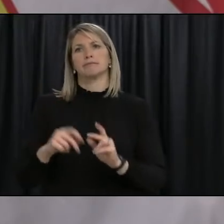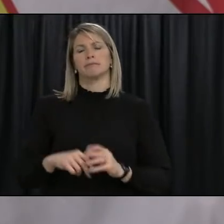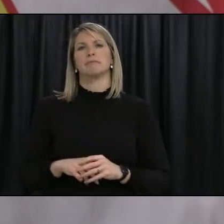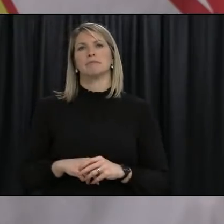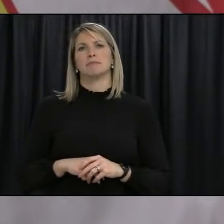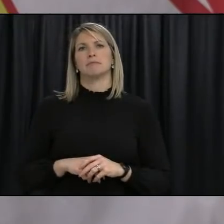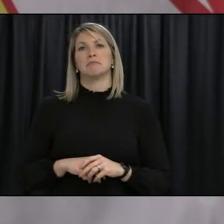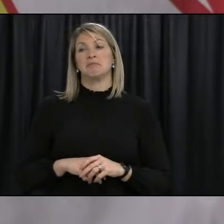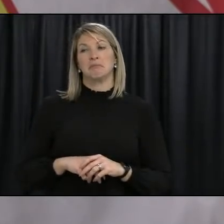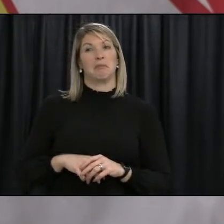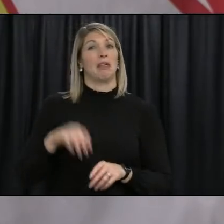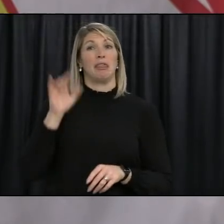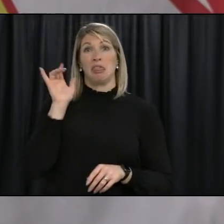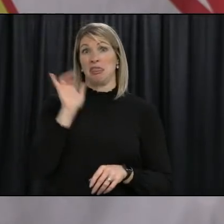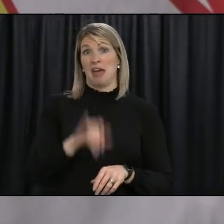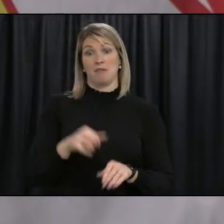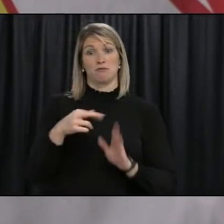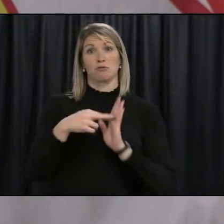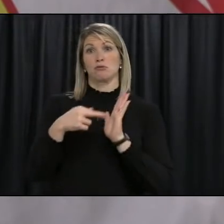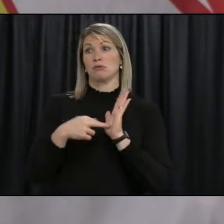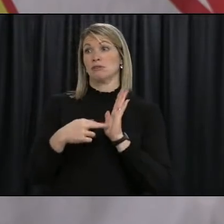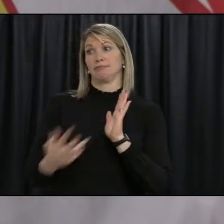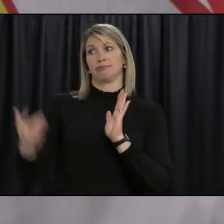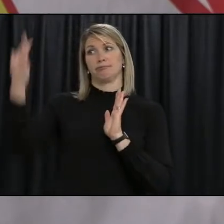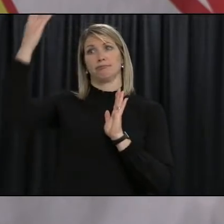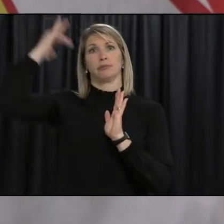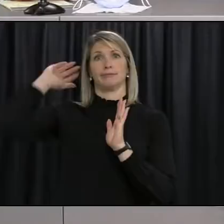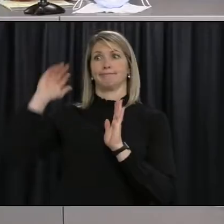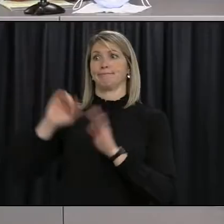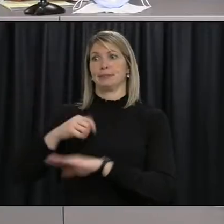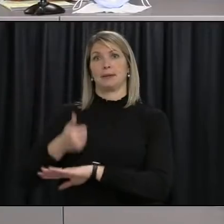And that's been like that since the start.